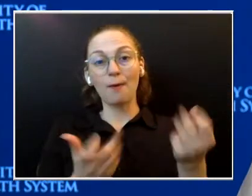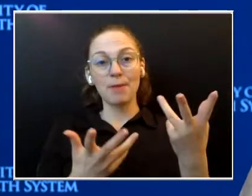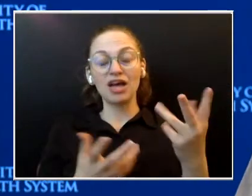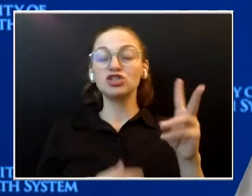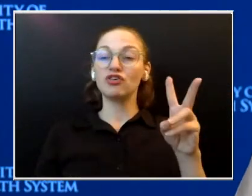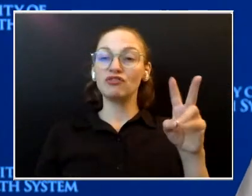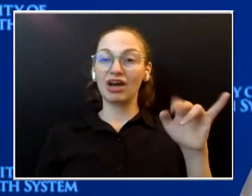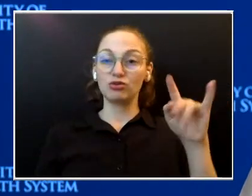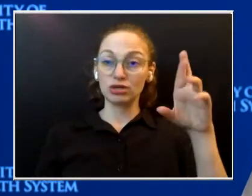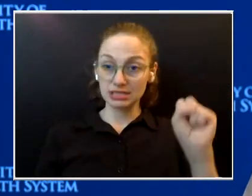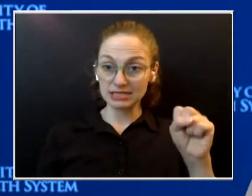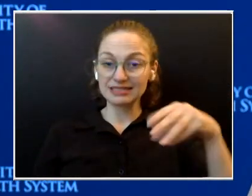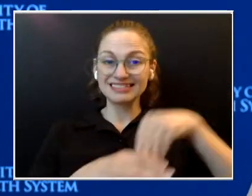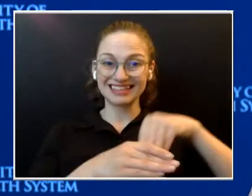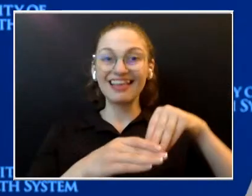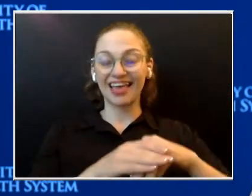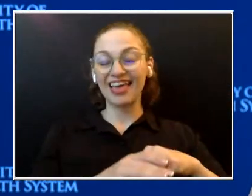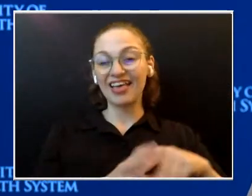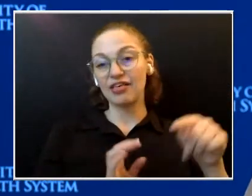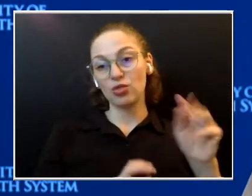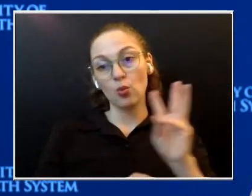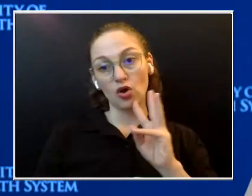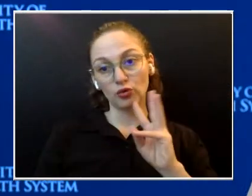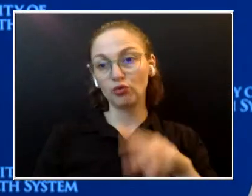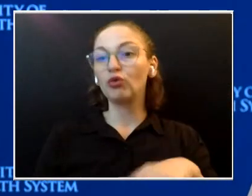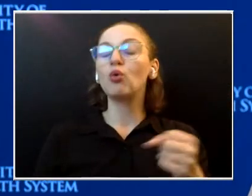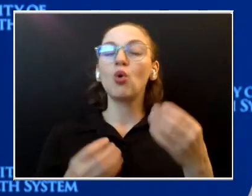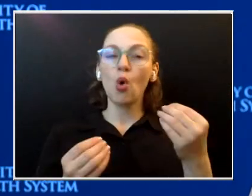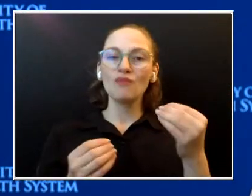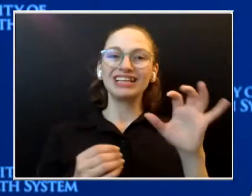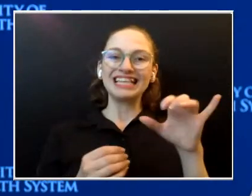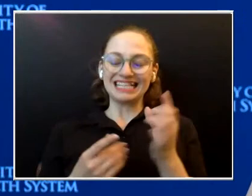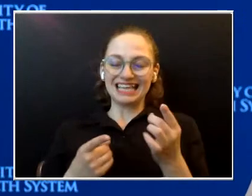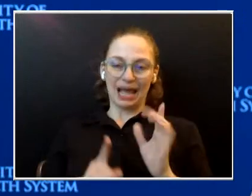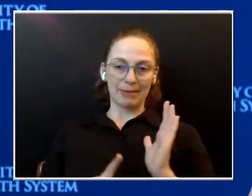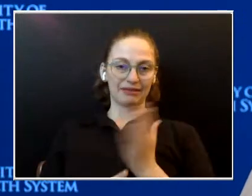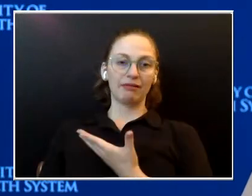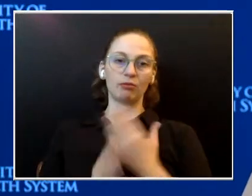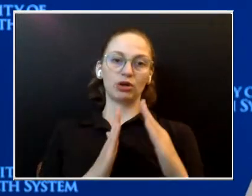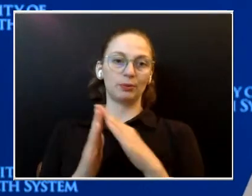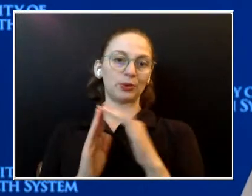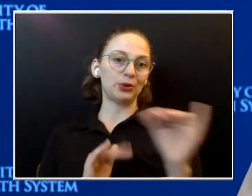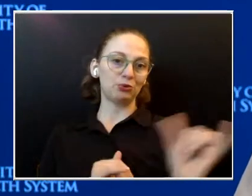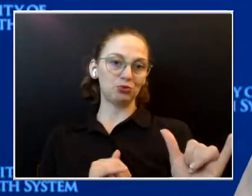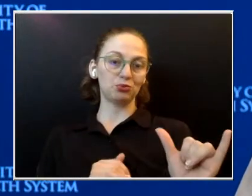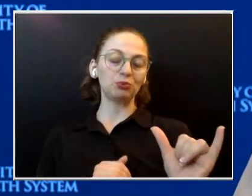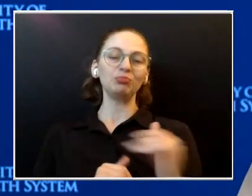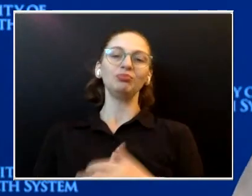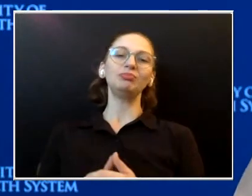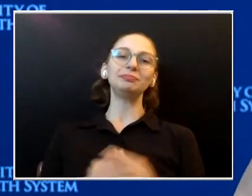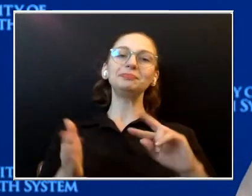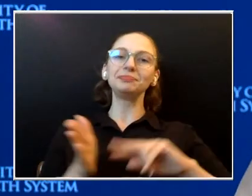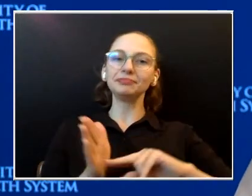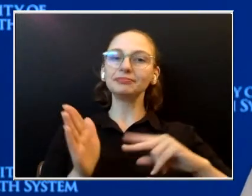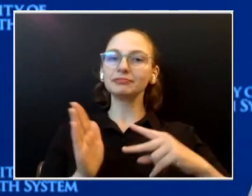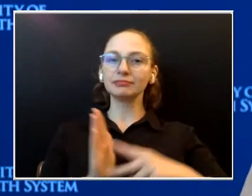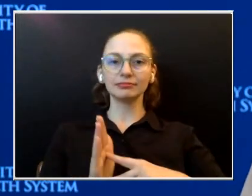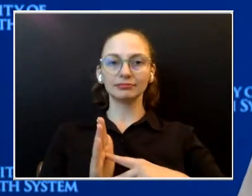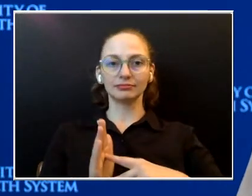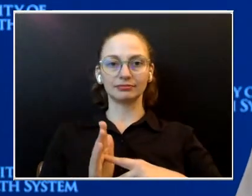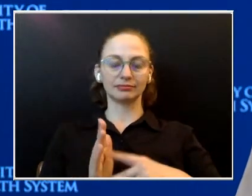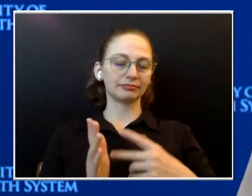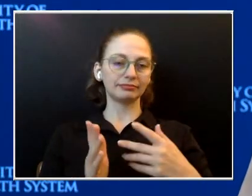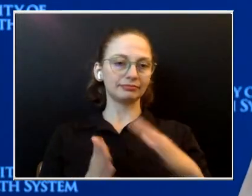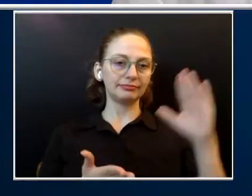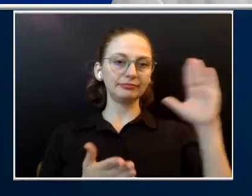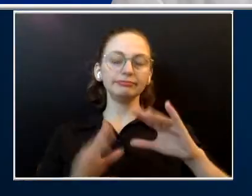is coming to our community as well, that decreased amount in our wastewater. So that means decreased amount of spread in the community of the virus